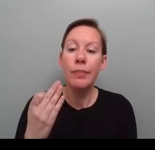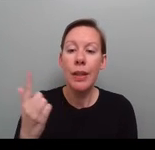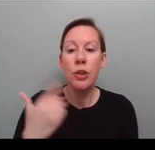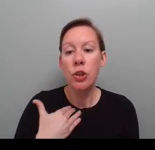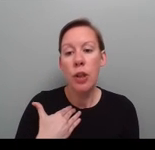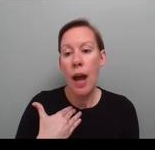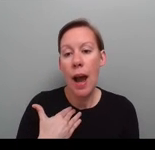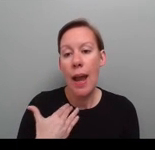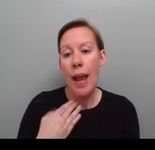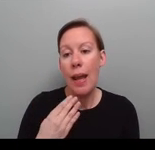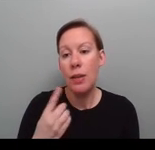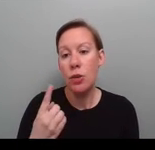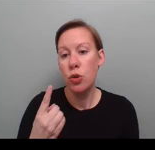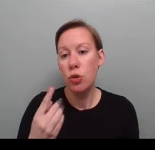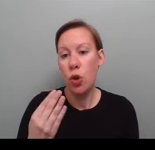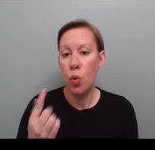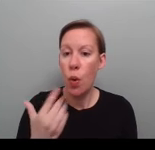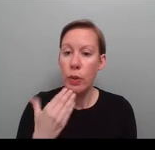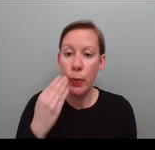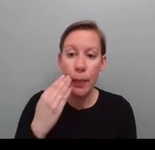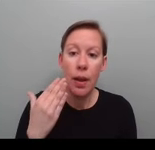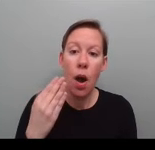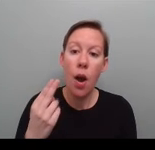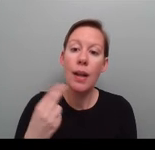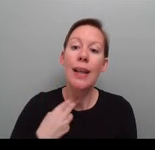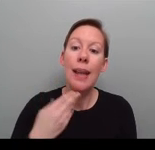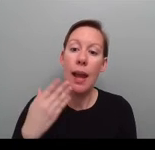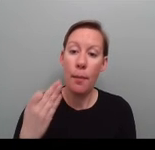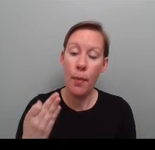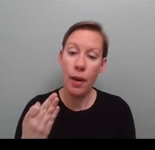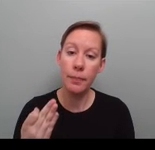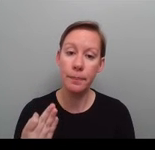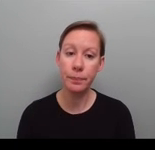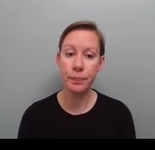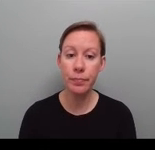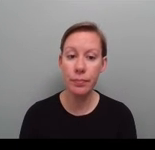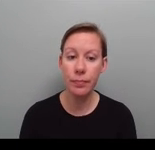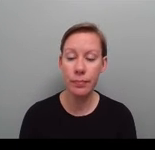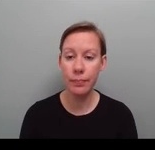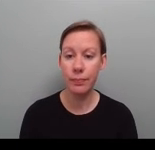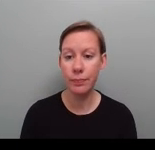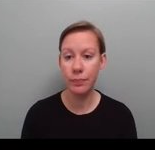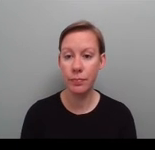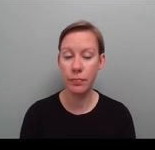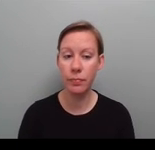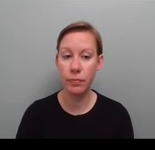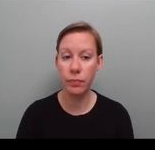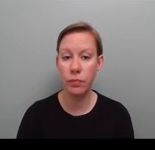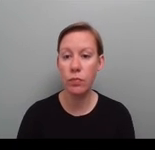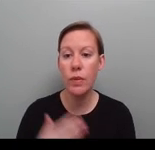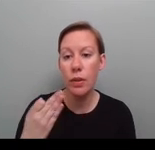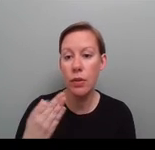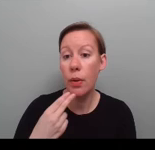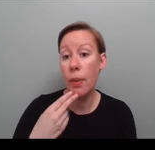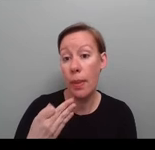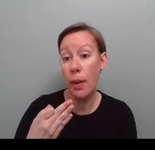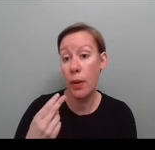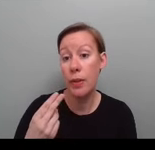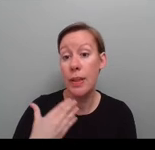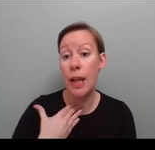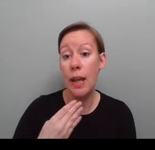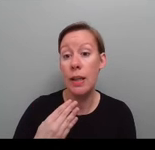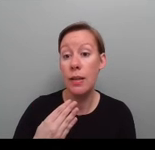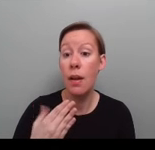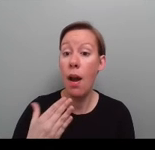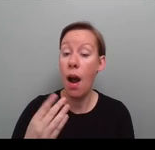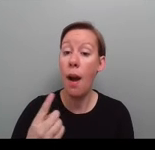prefer not to have themselves shown on camera, especially when they're talking, and it just make them uncomfortable. So there's an option